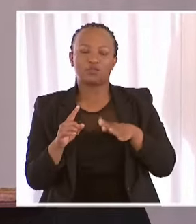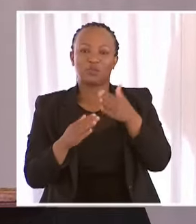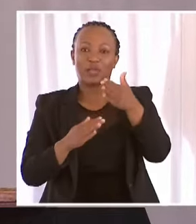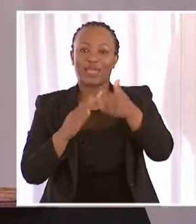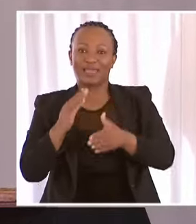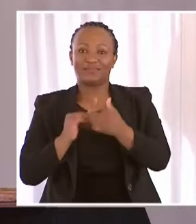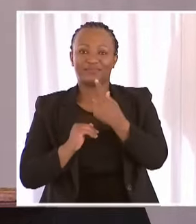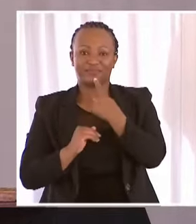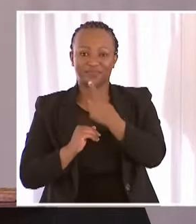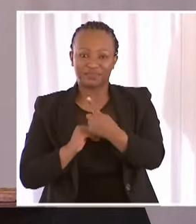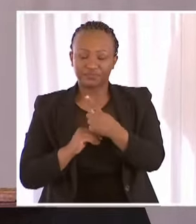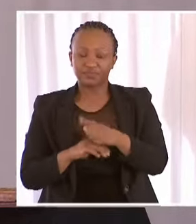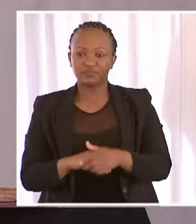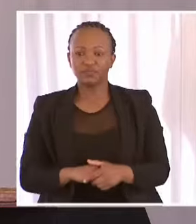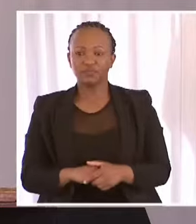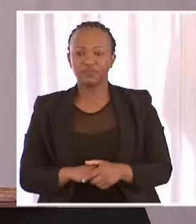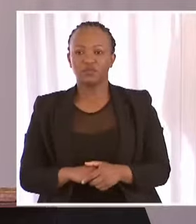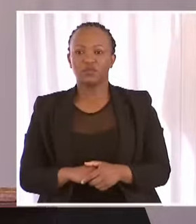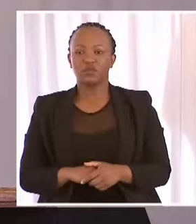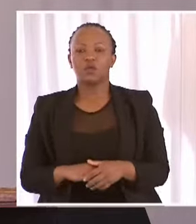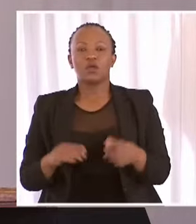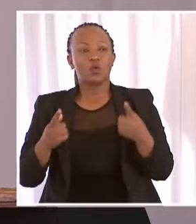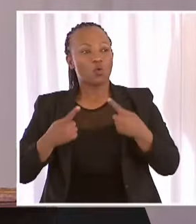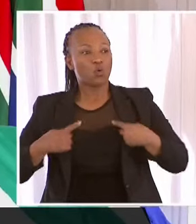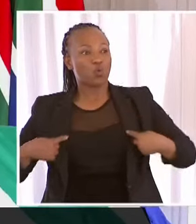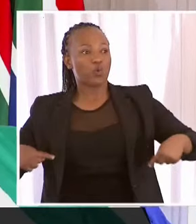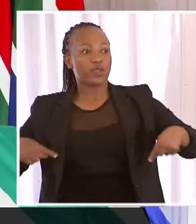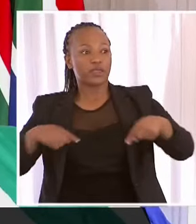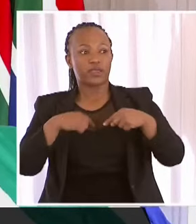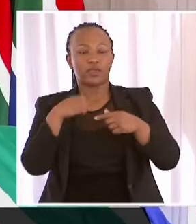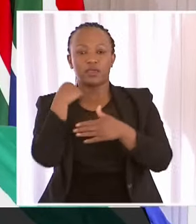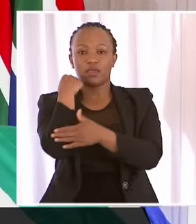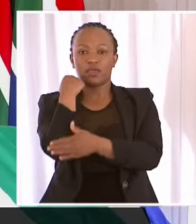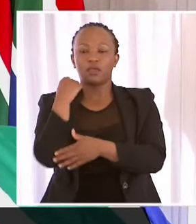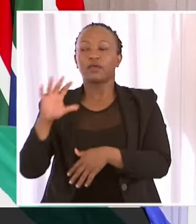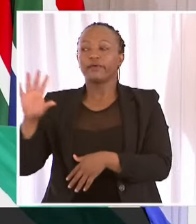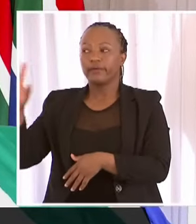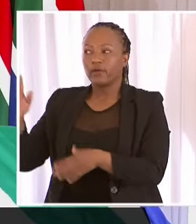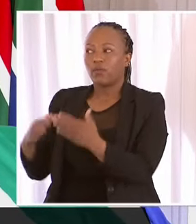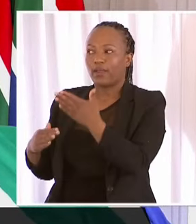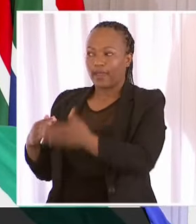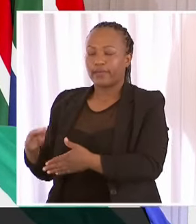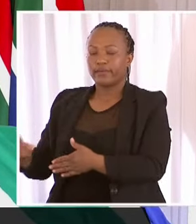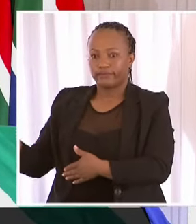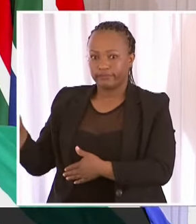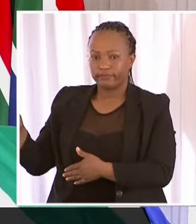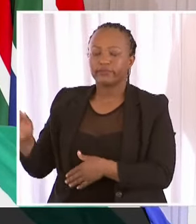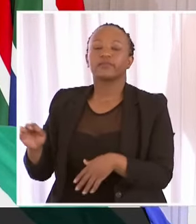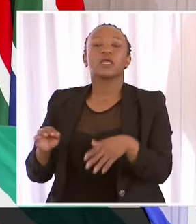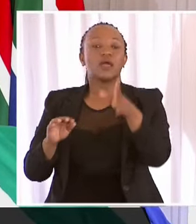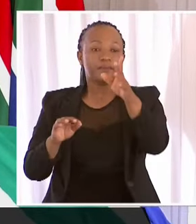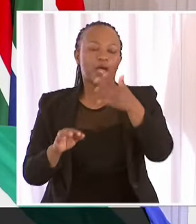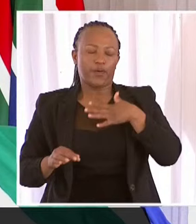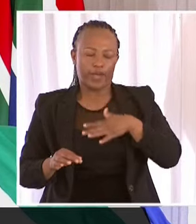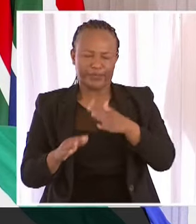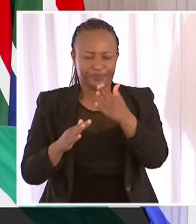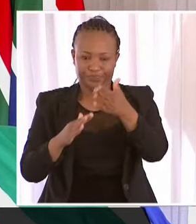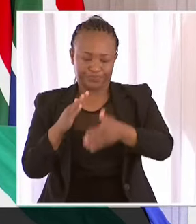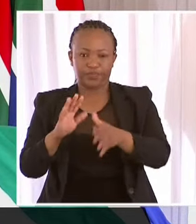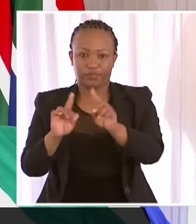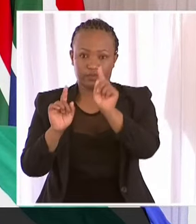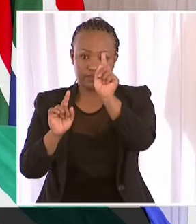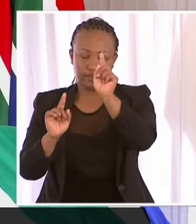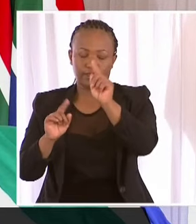saying that what we need to do as a country, if I may, as I end, is this. And it's